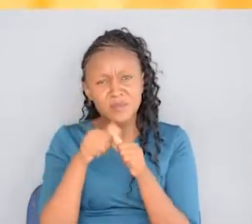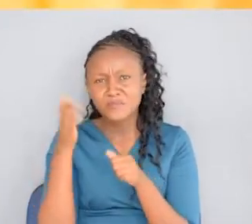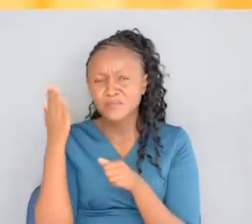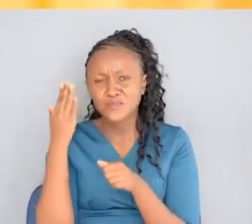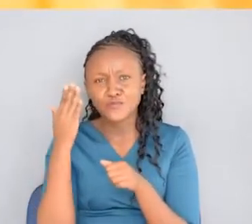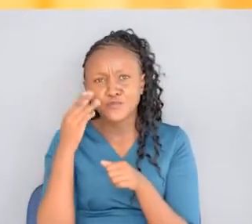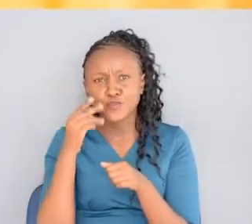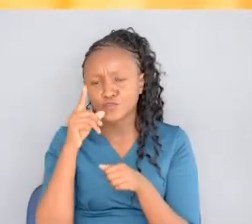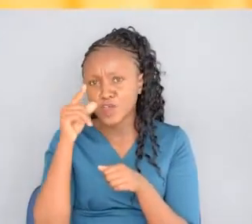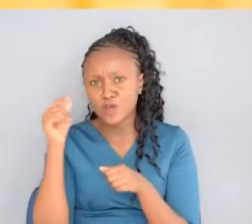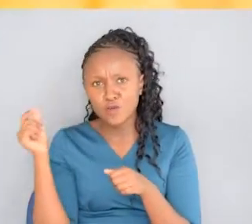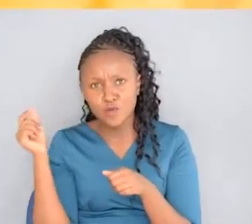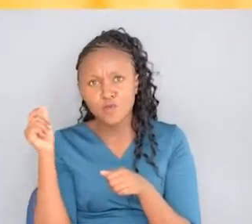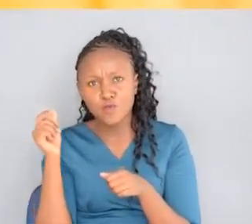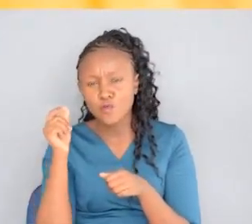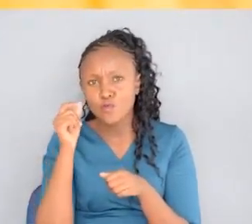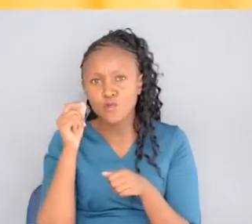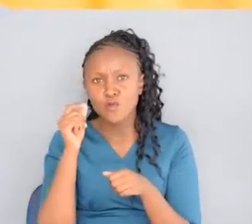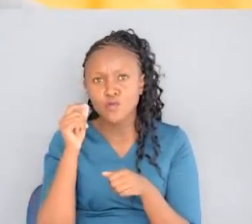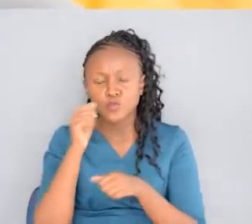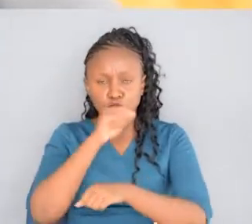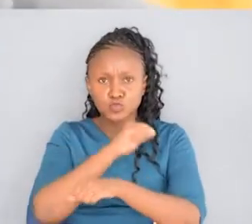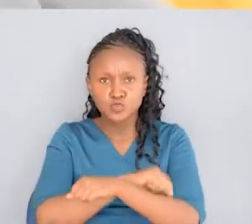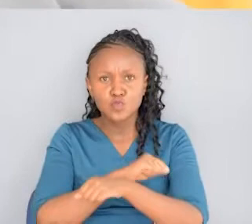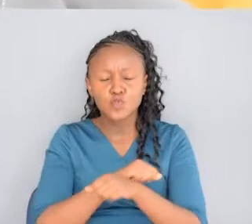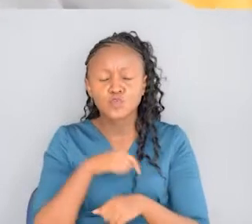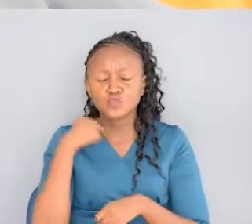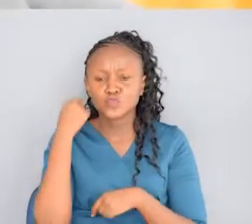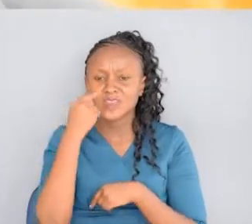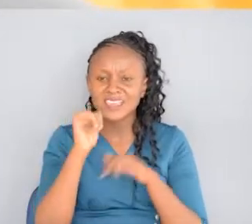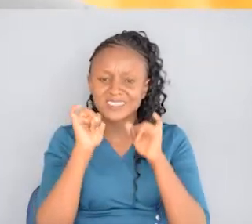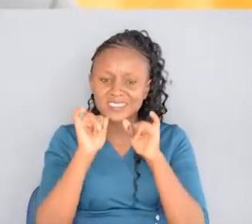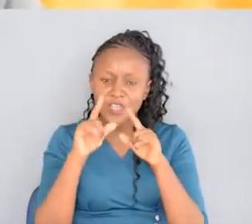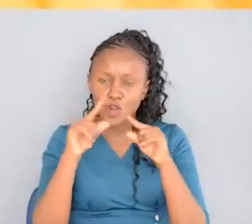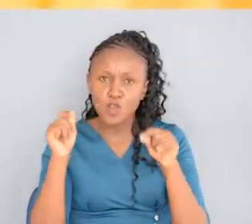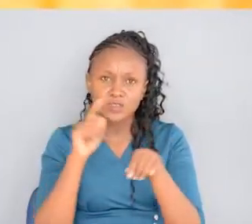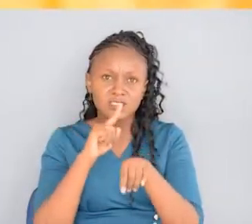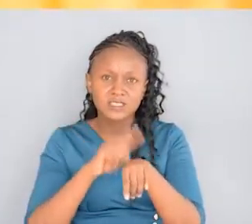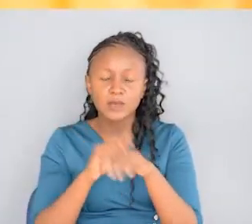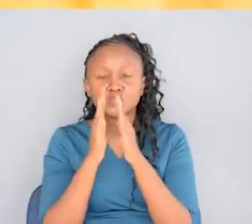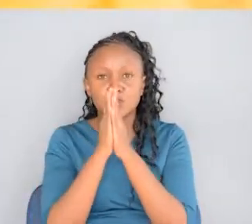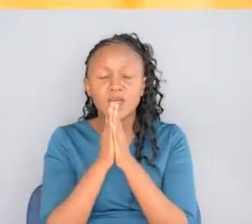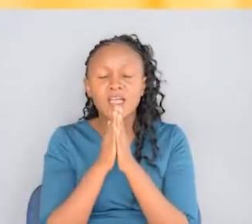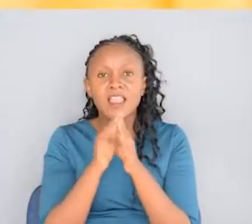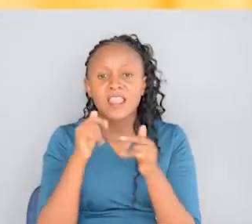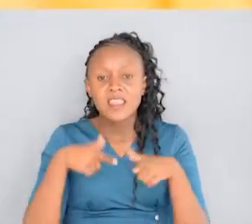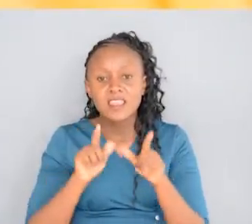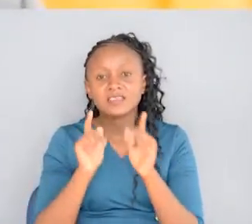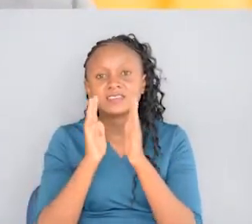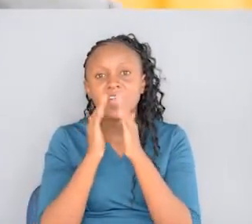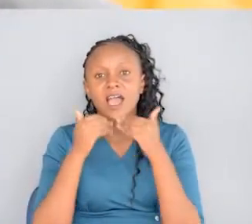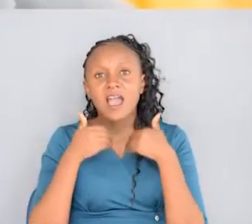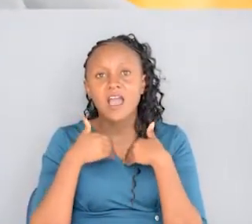night of prayer. Yes, let's have all these other things. Let's have concerts. Let's have all these other